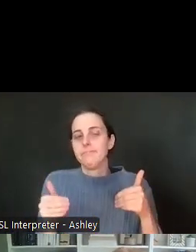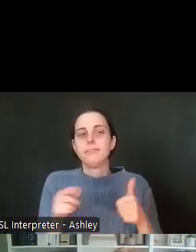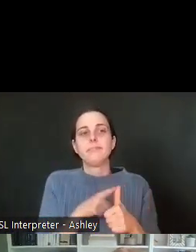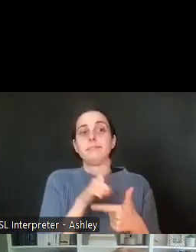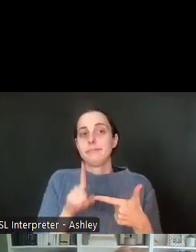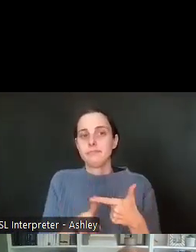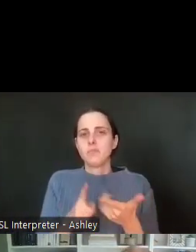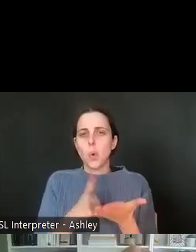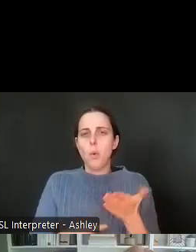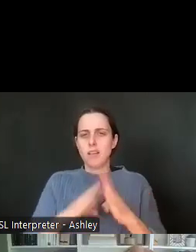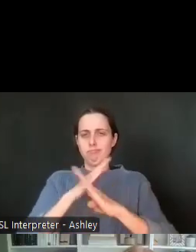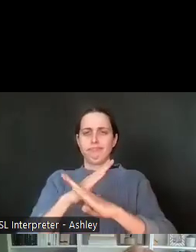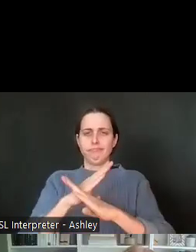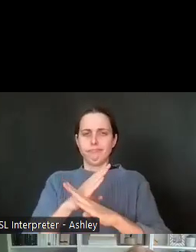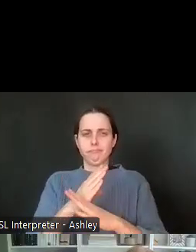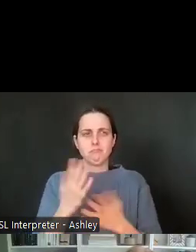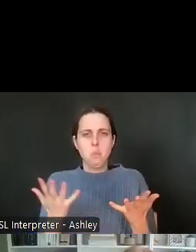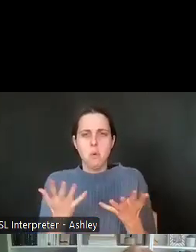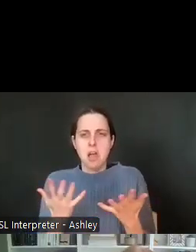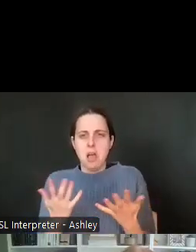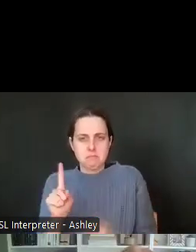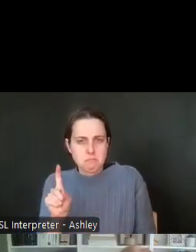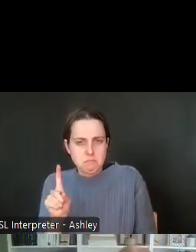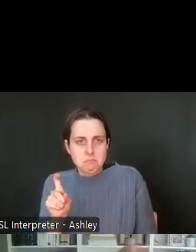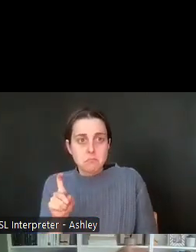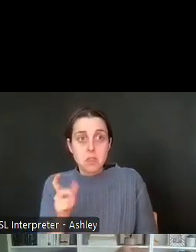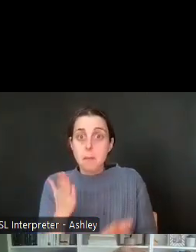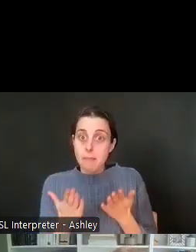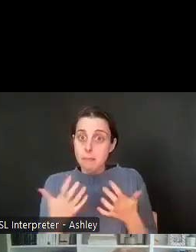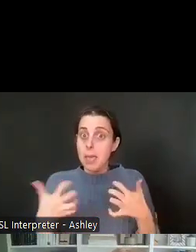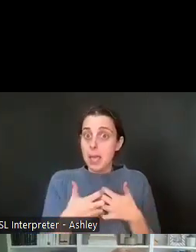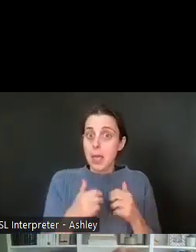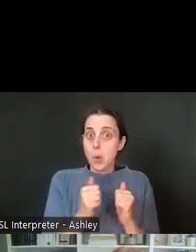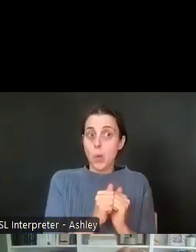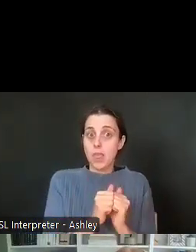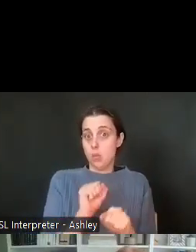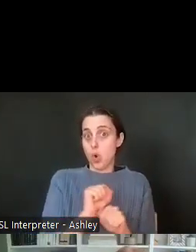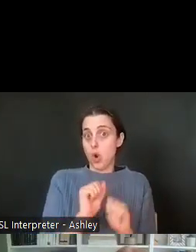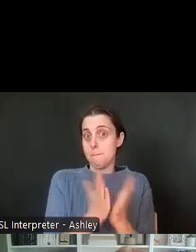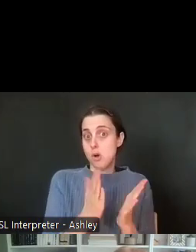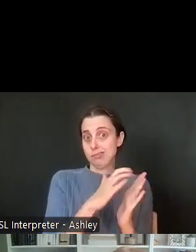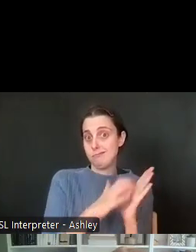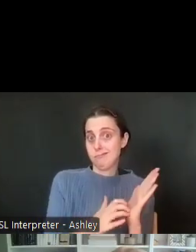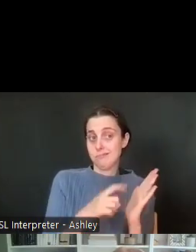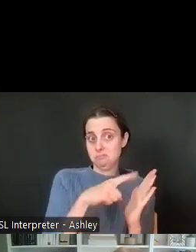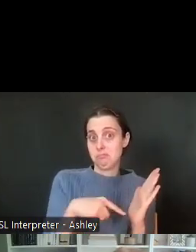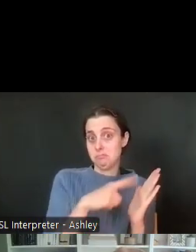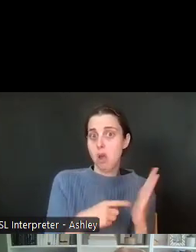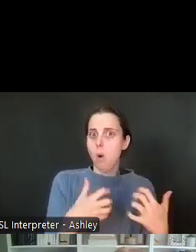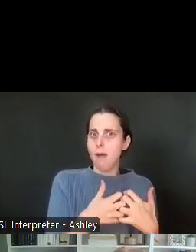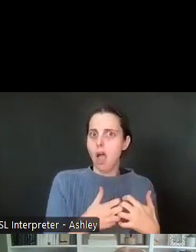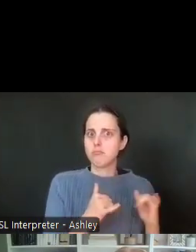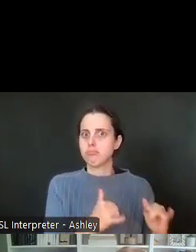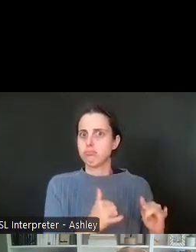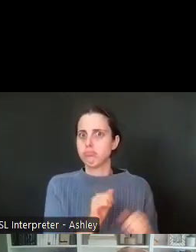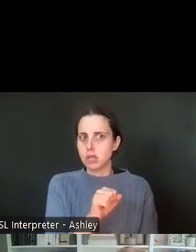way. Is it some of the things I mentioned in your workbook? Is it a boundary that you need that hasn't been put in